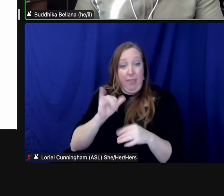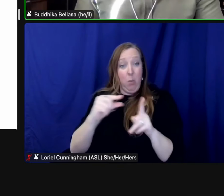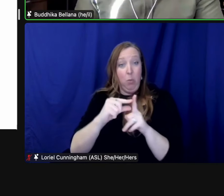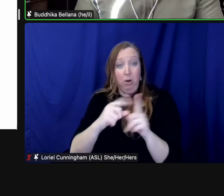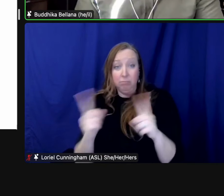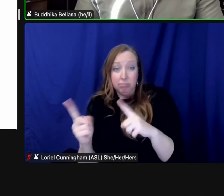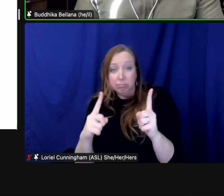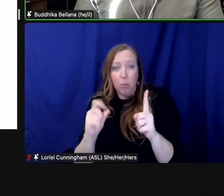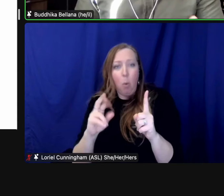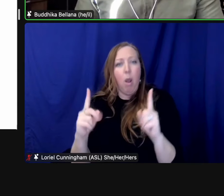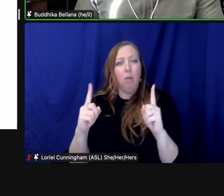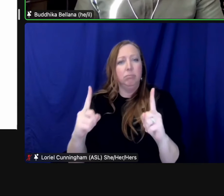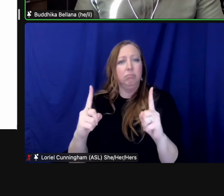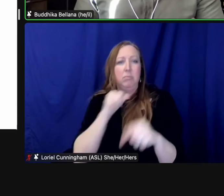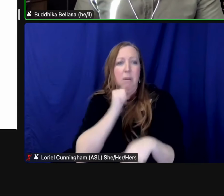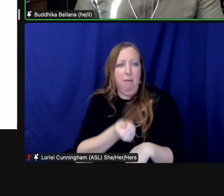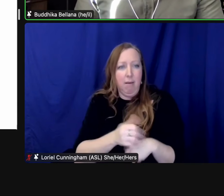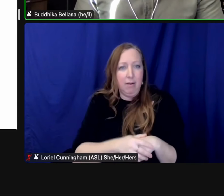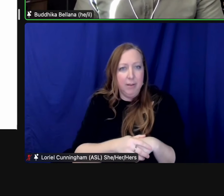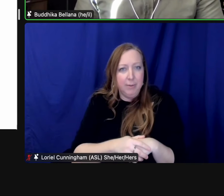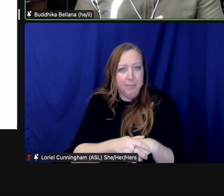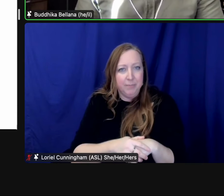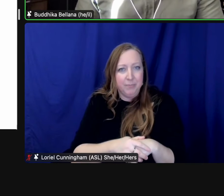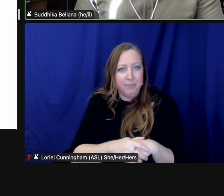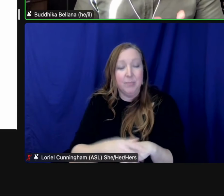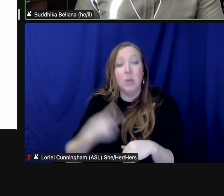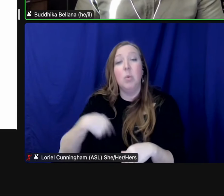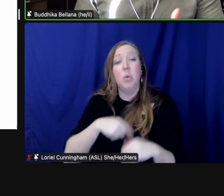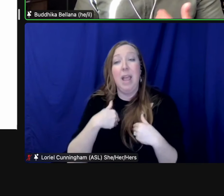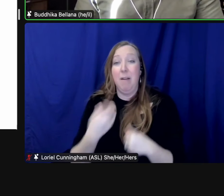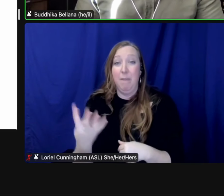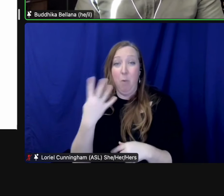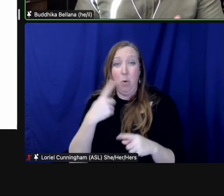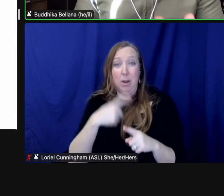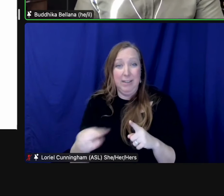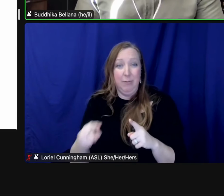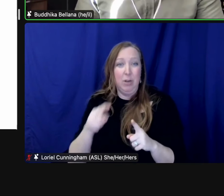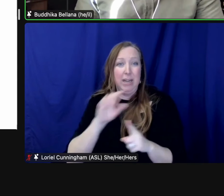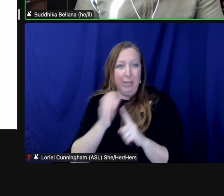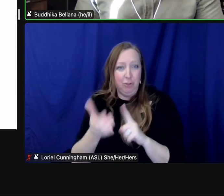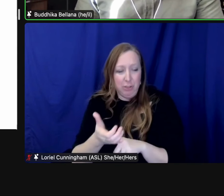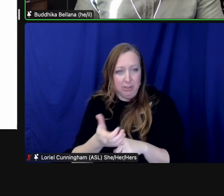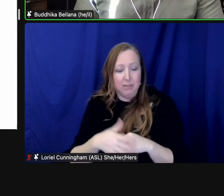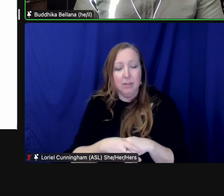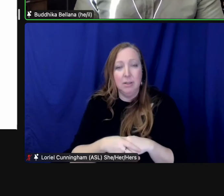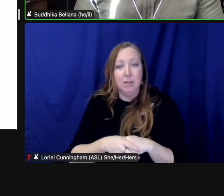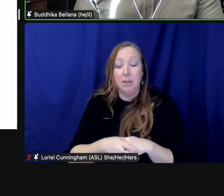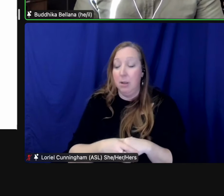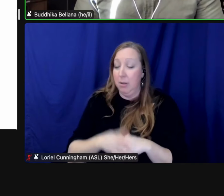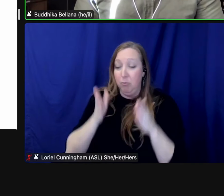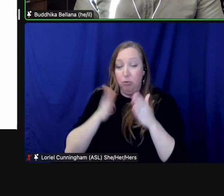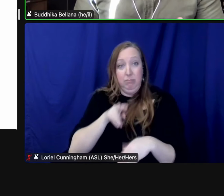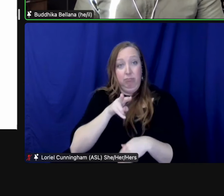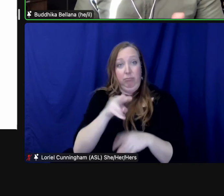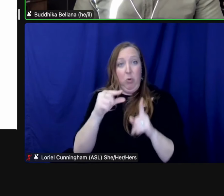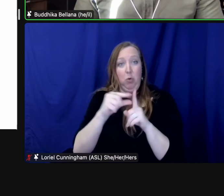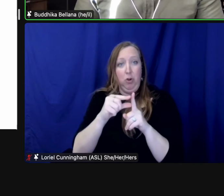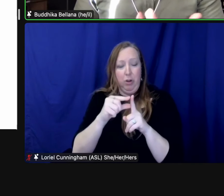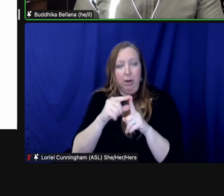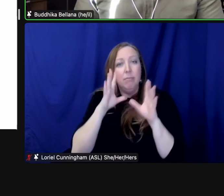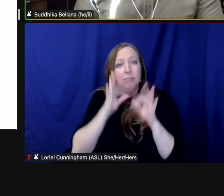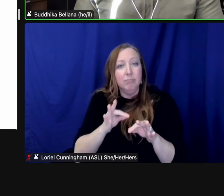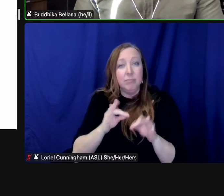it looks like here. But we actually had 4 conditions: participants deciding whether each word was italicized or not, or a deeper condition where they